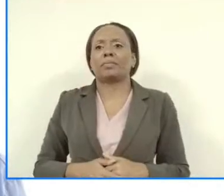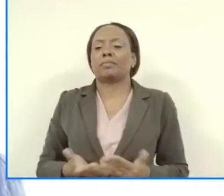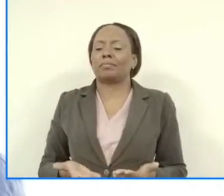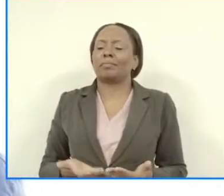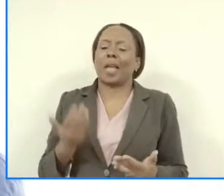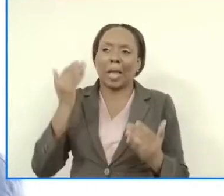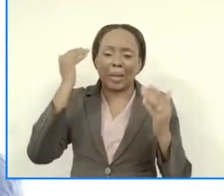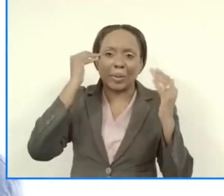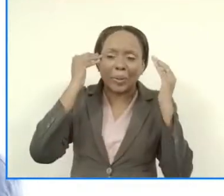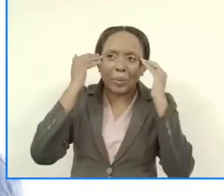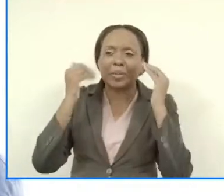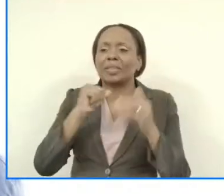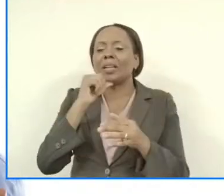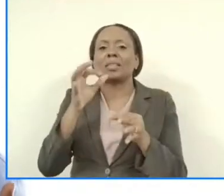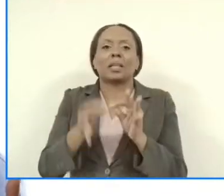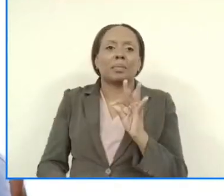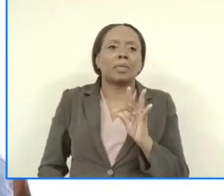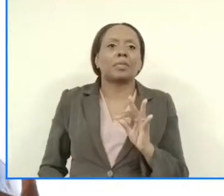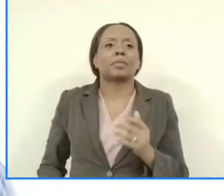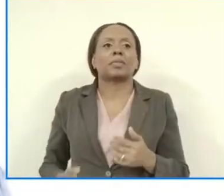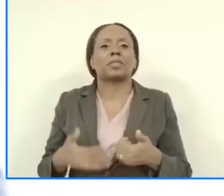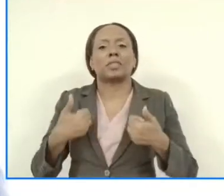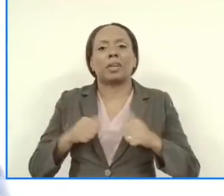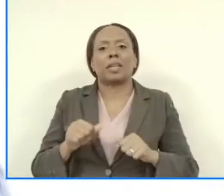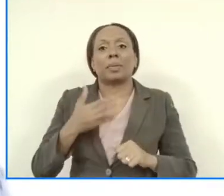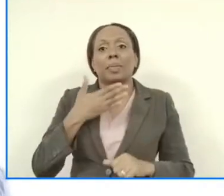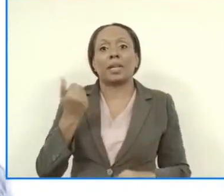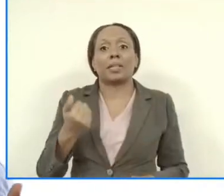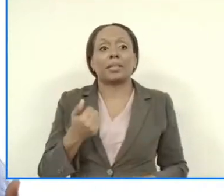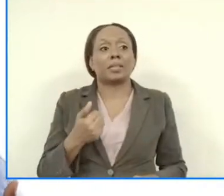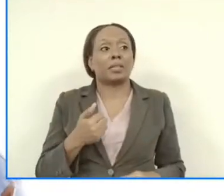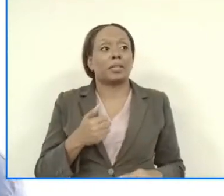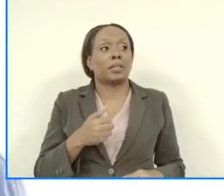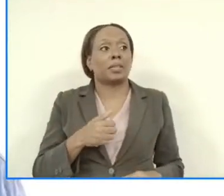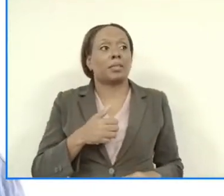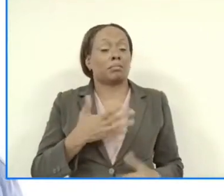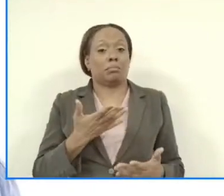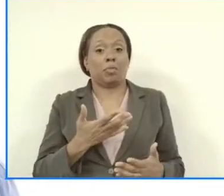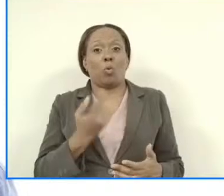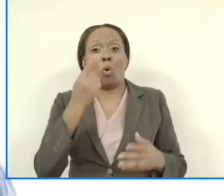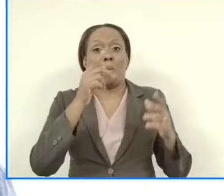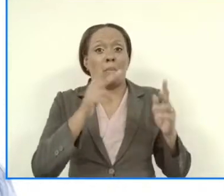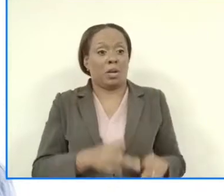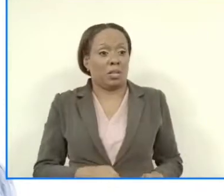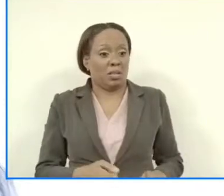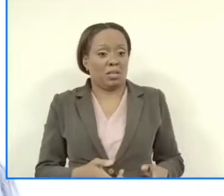simple. Just do your best and remember that today for me, tomorrow for you. At some point